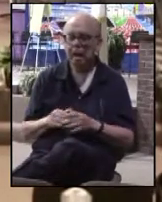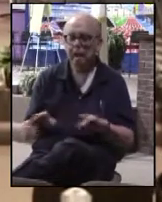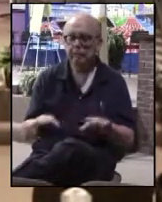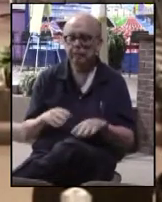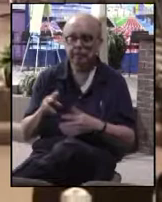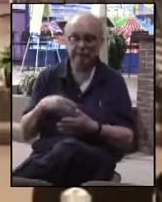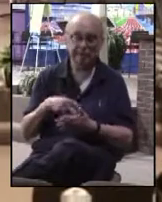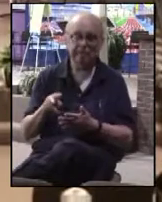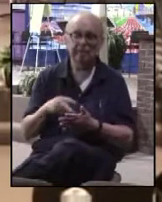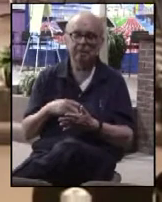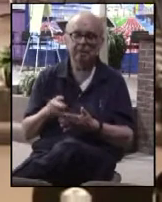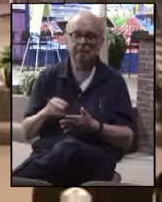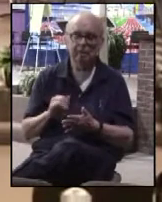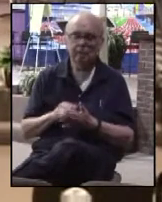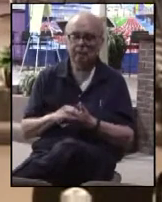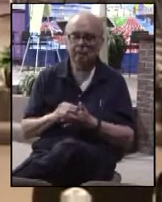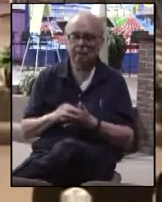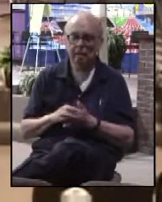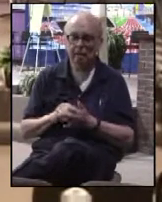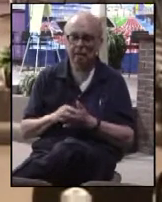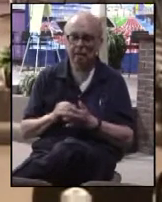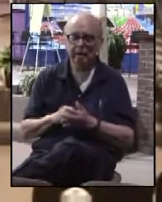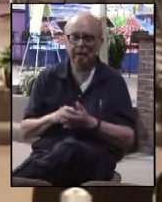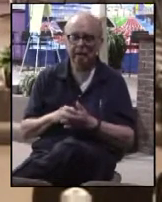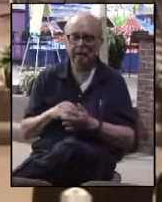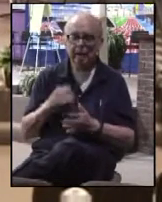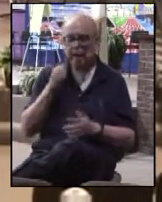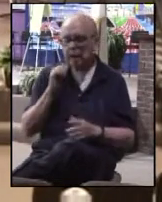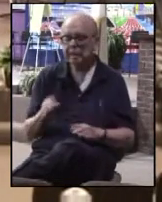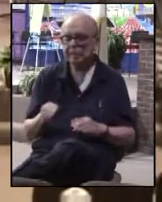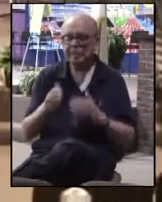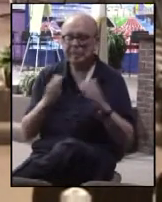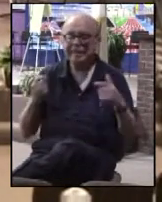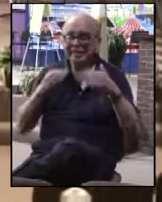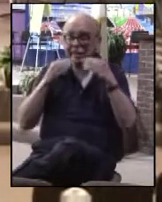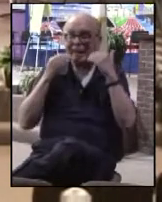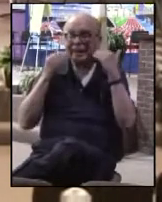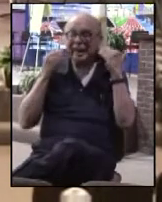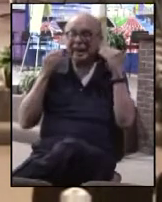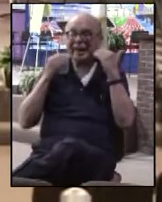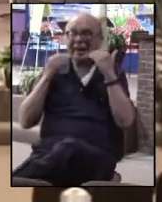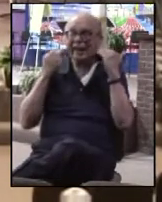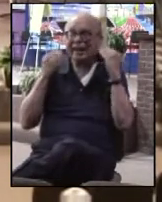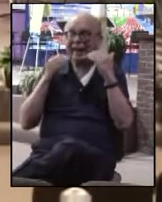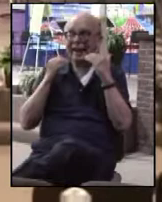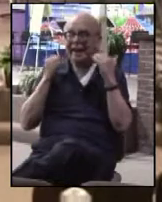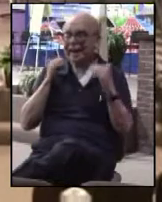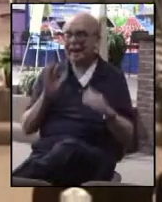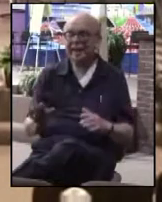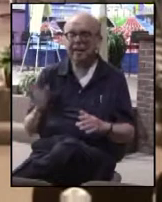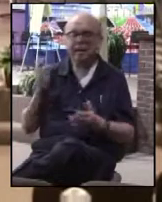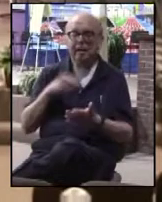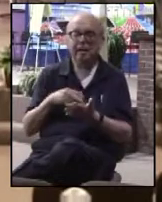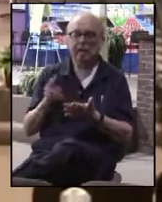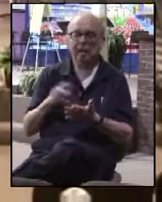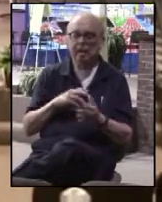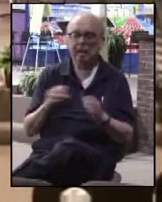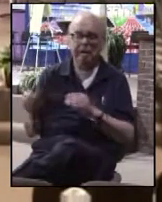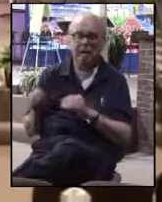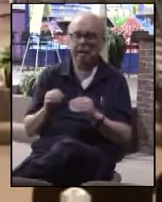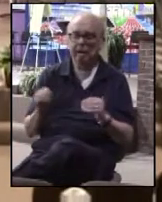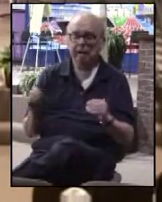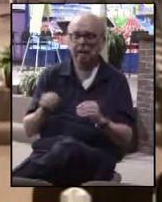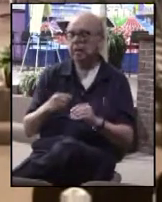dancing that girl had the biggest smile on her face she was into the dancing and moving like